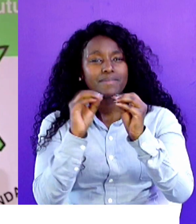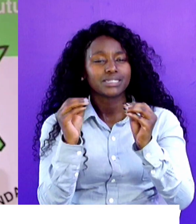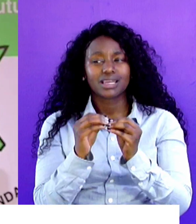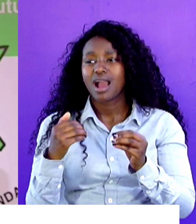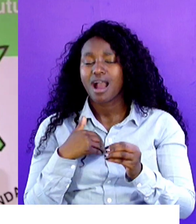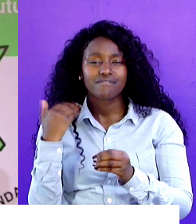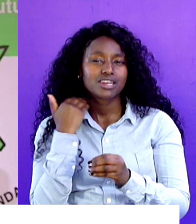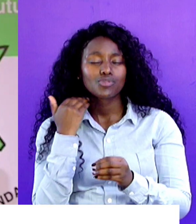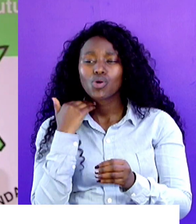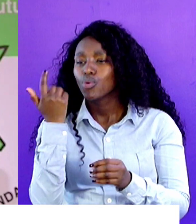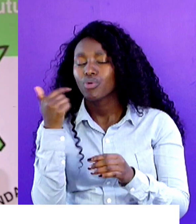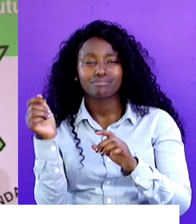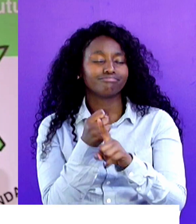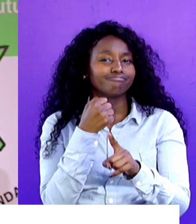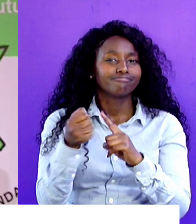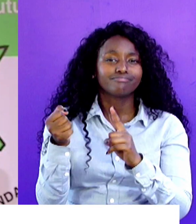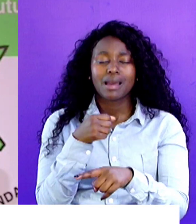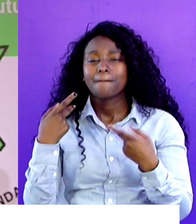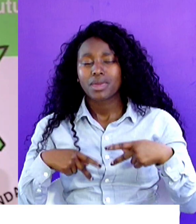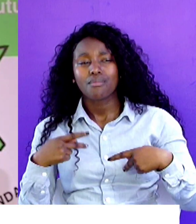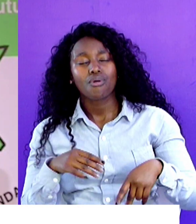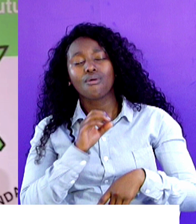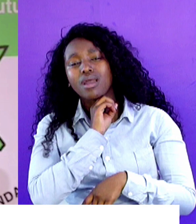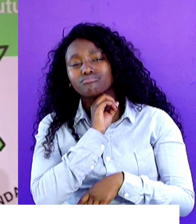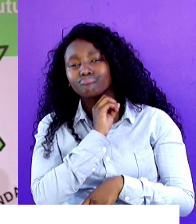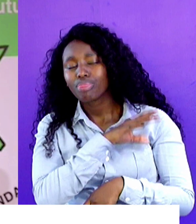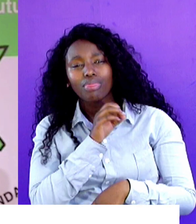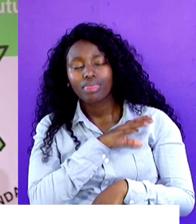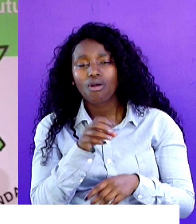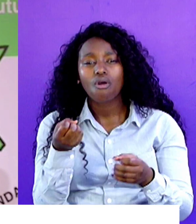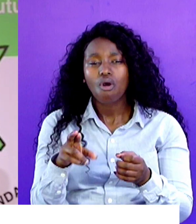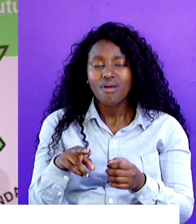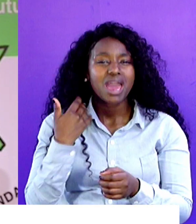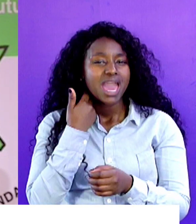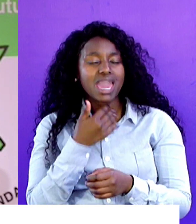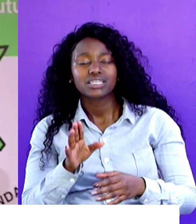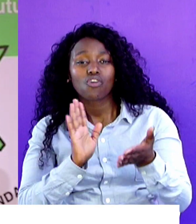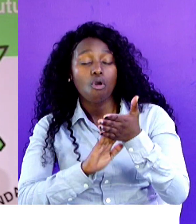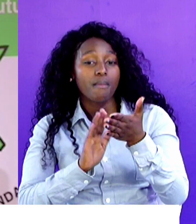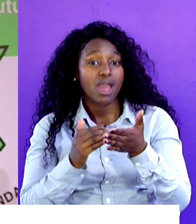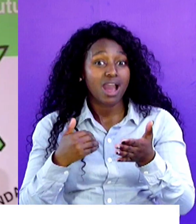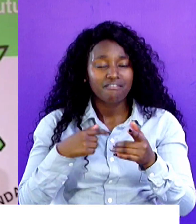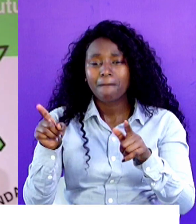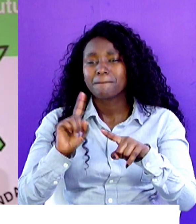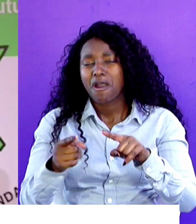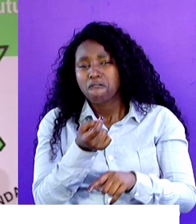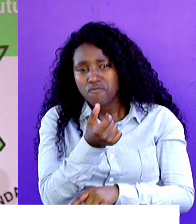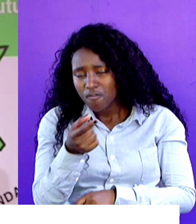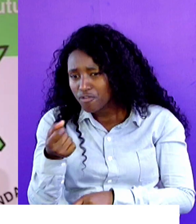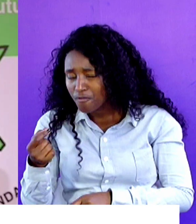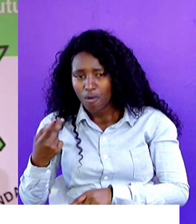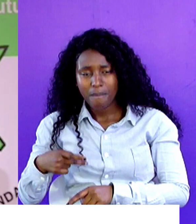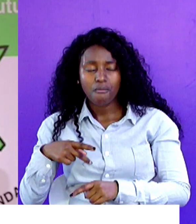Hate speech and inflammatory remarks are being normalized. Few perpetrators are held accountable. This